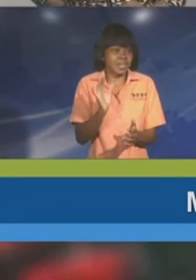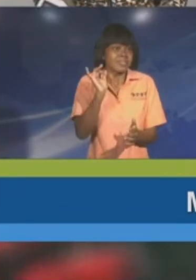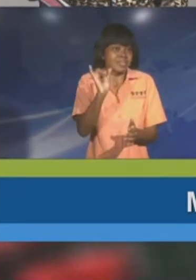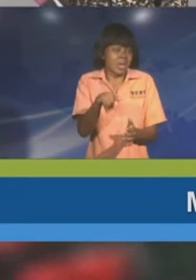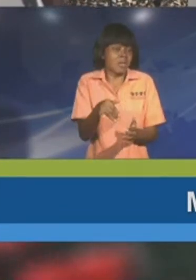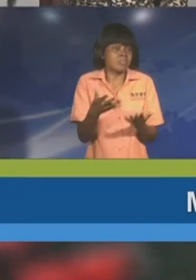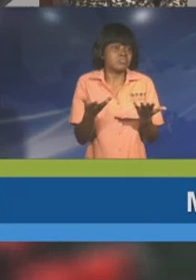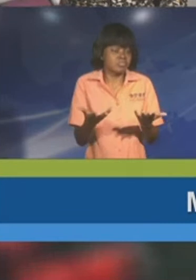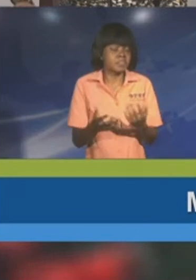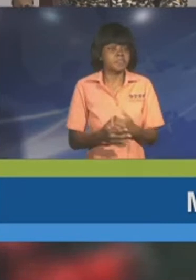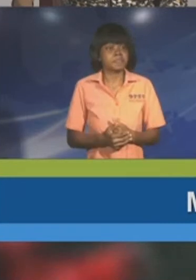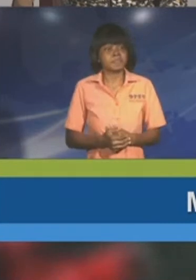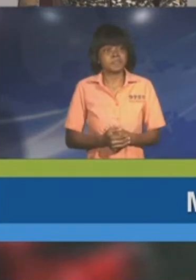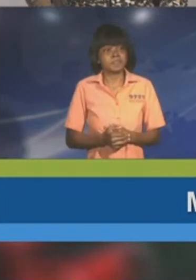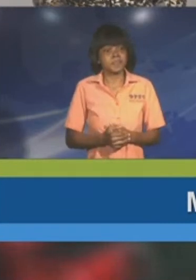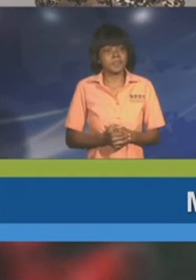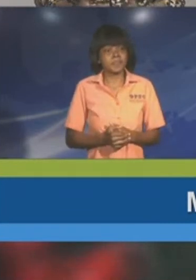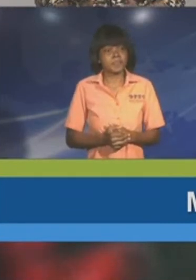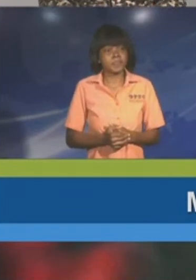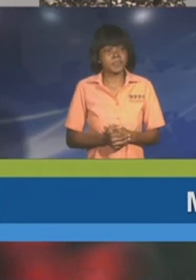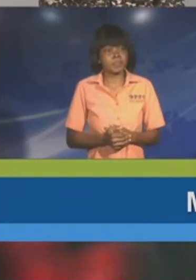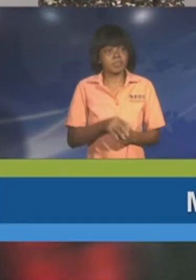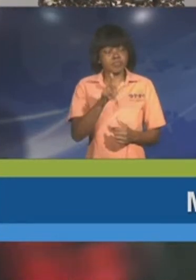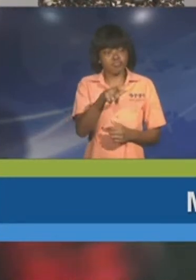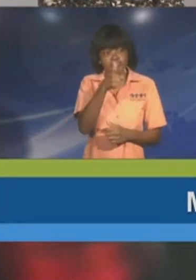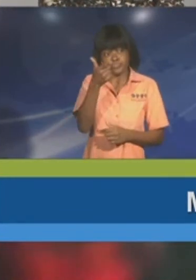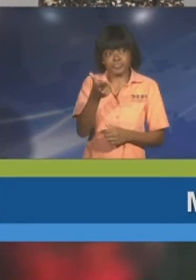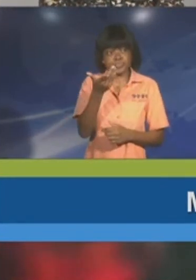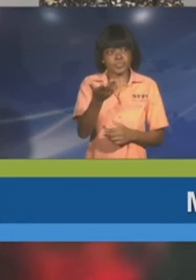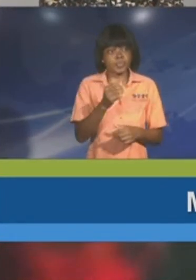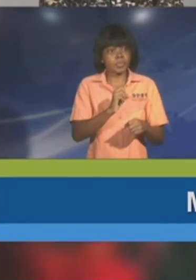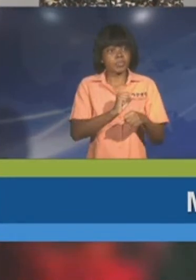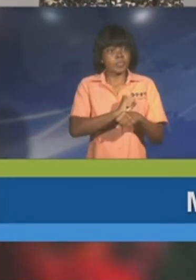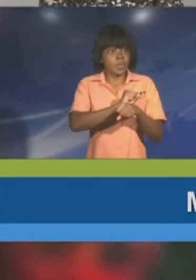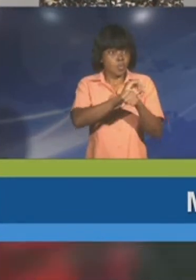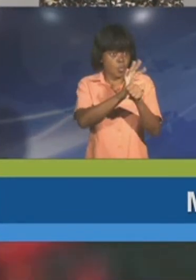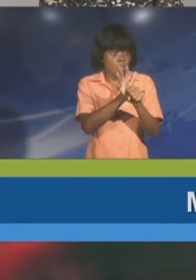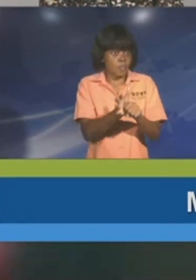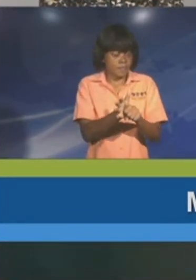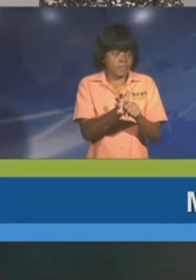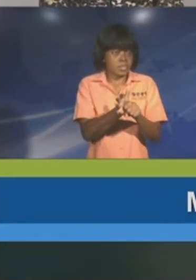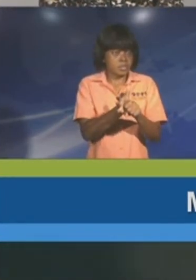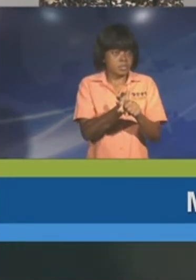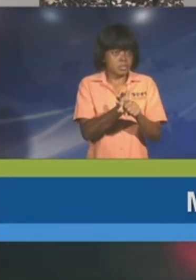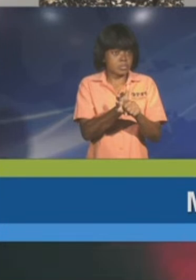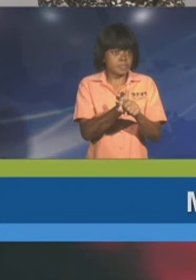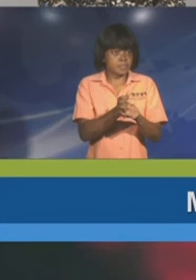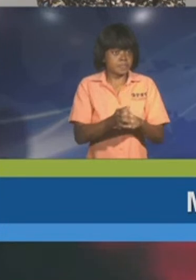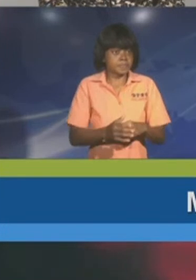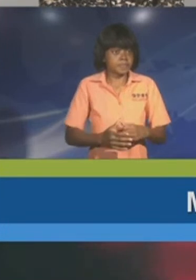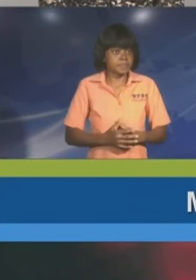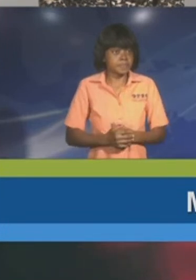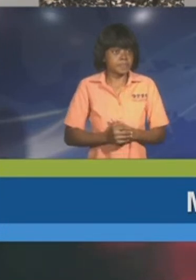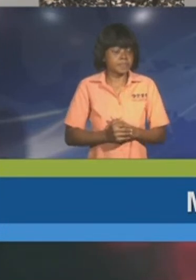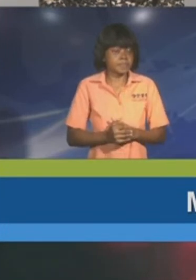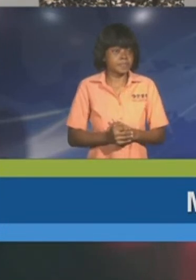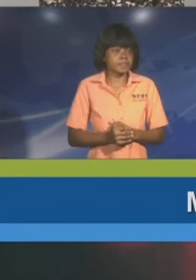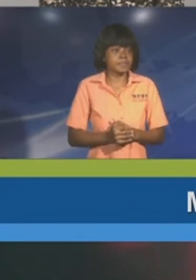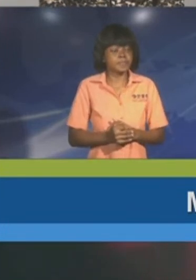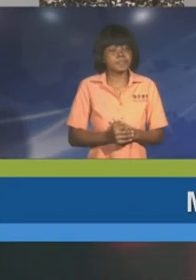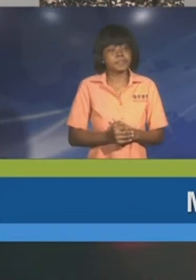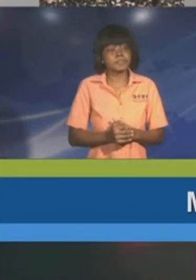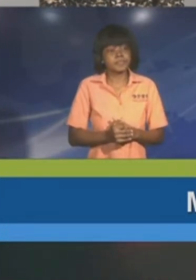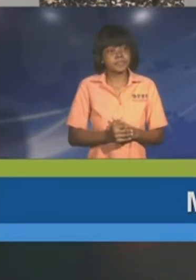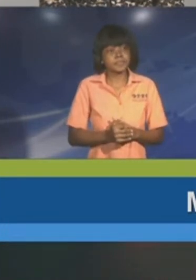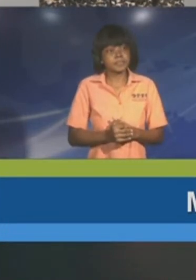All right, in terms of what we're seeing with Omicron, I think most parents have been seeing this with the pattern, but it's just for us to appreciate it